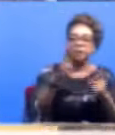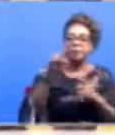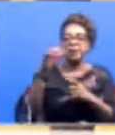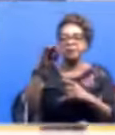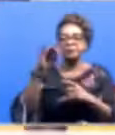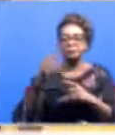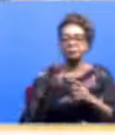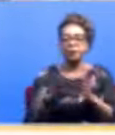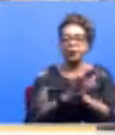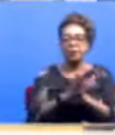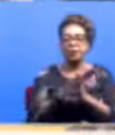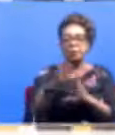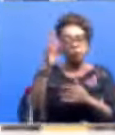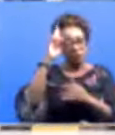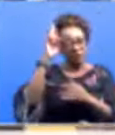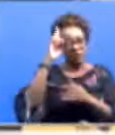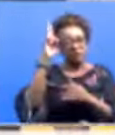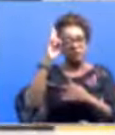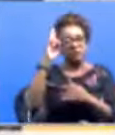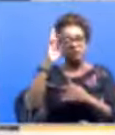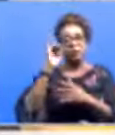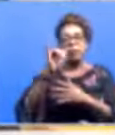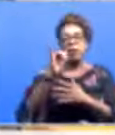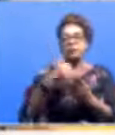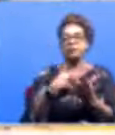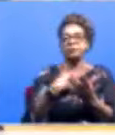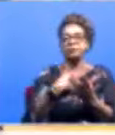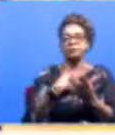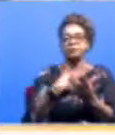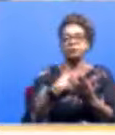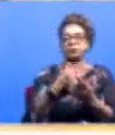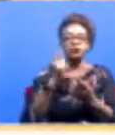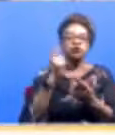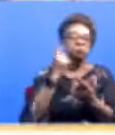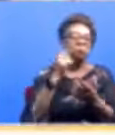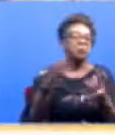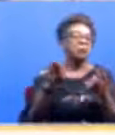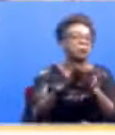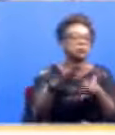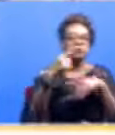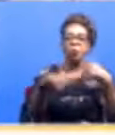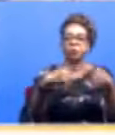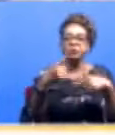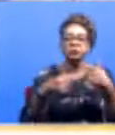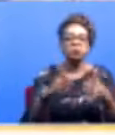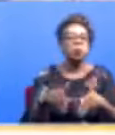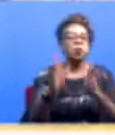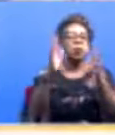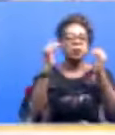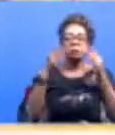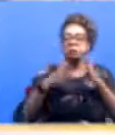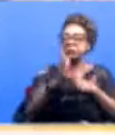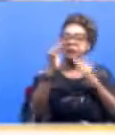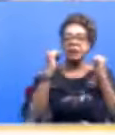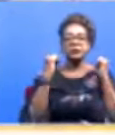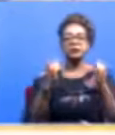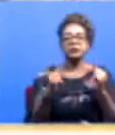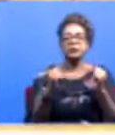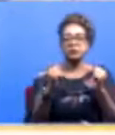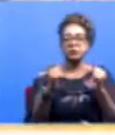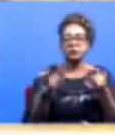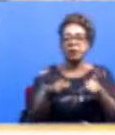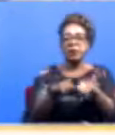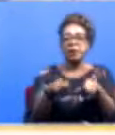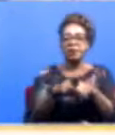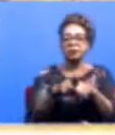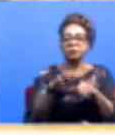Jobless Youth and the police here in Busia. Shops remain closed. Roads barricaded as the situation moves